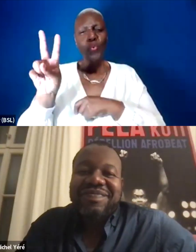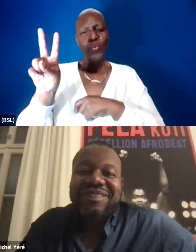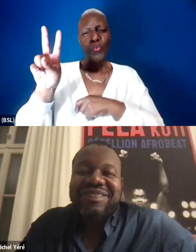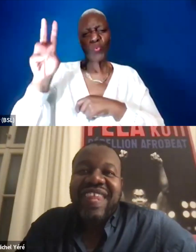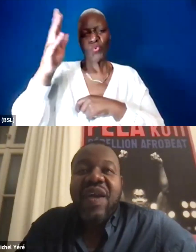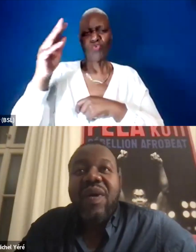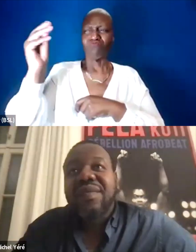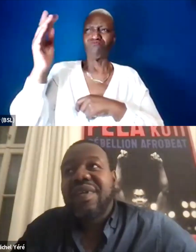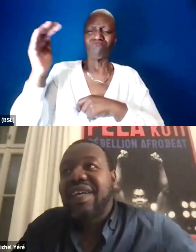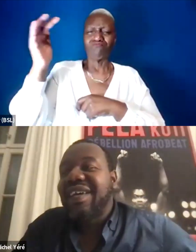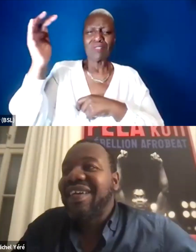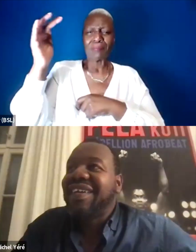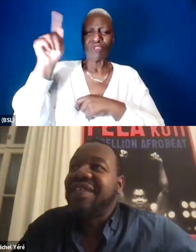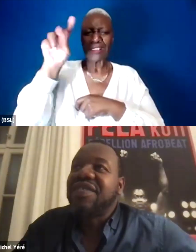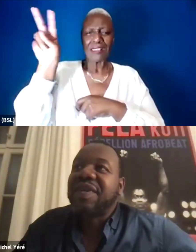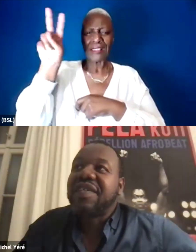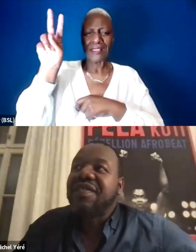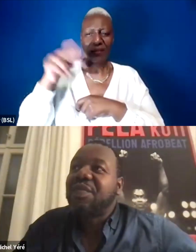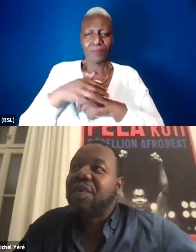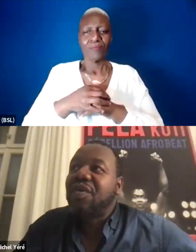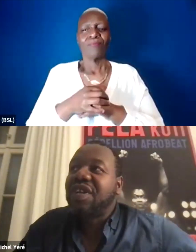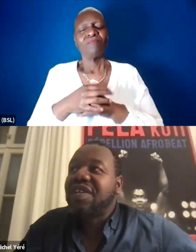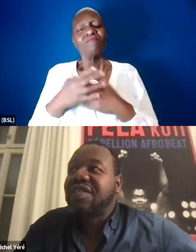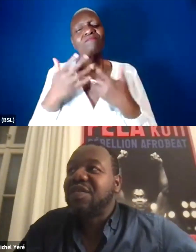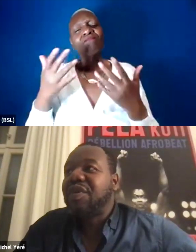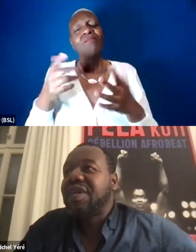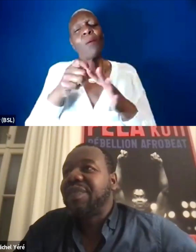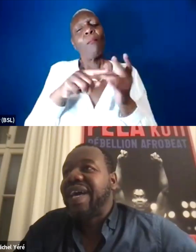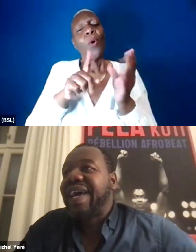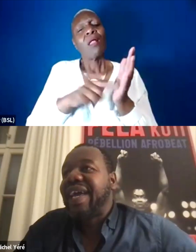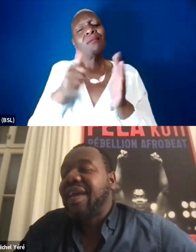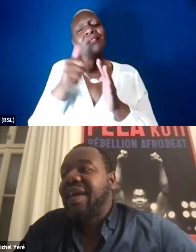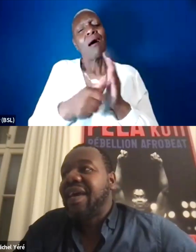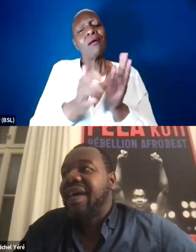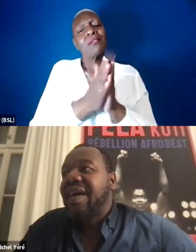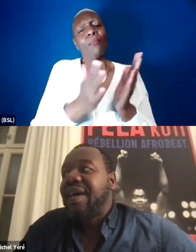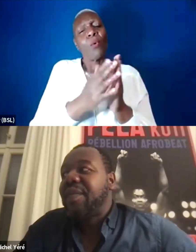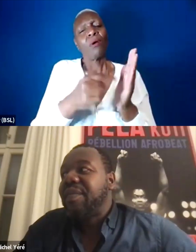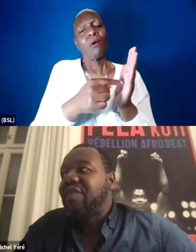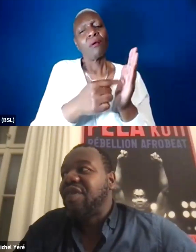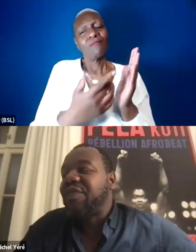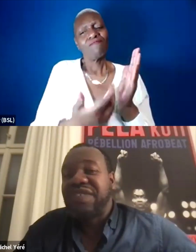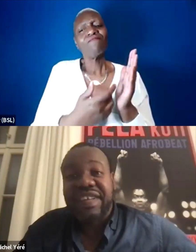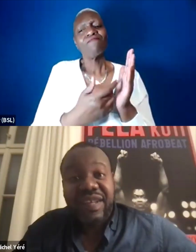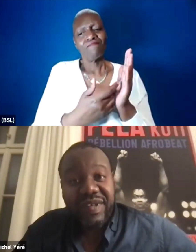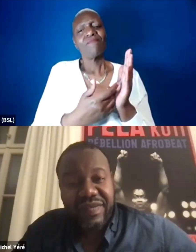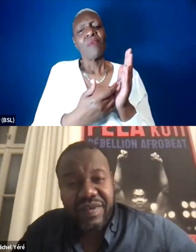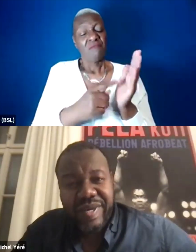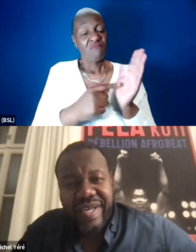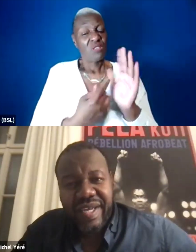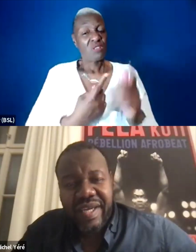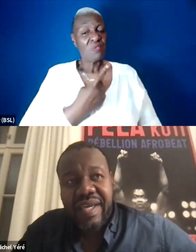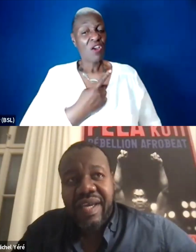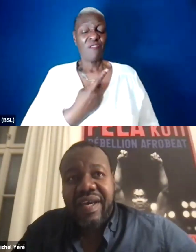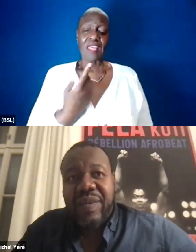some way? Well, it's interesting because Polo starts the book by sort of presenting himself